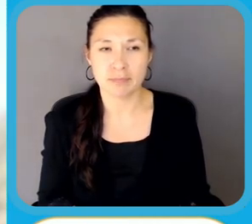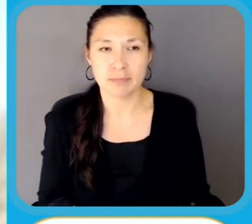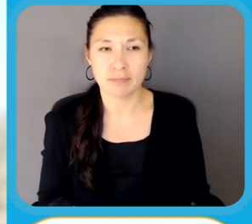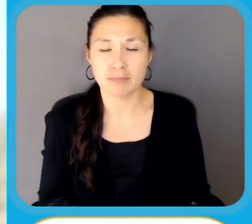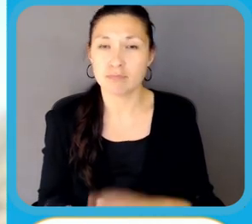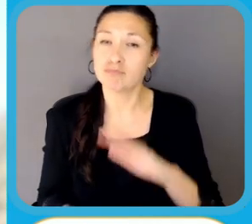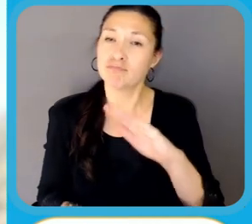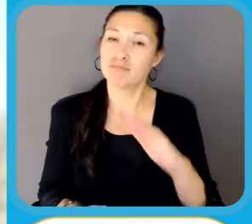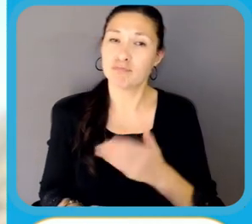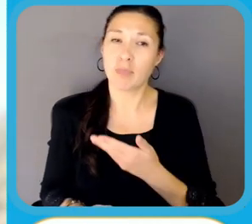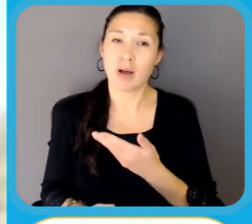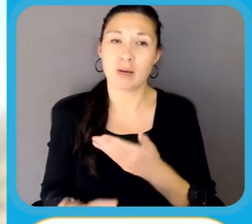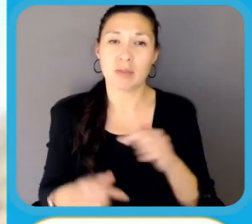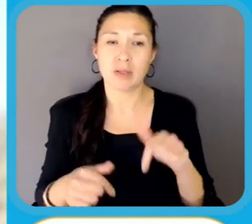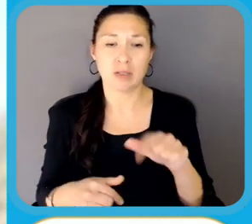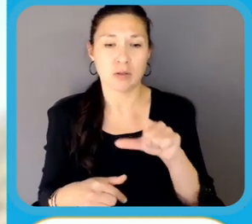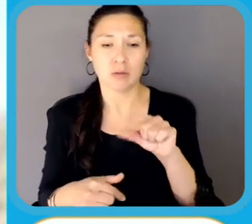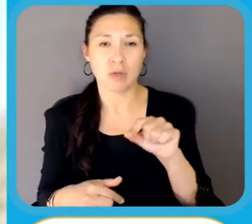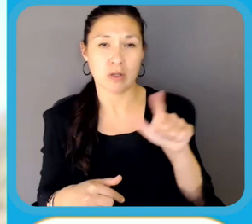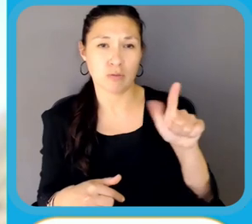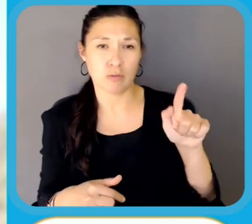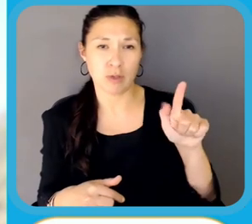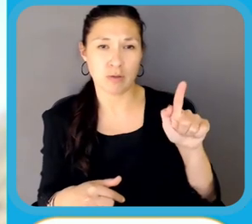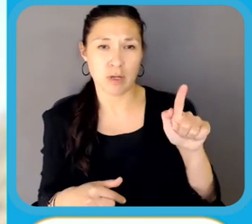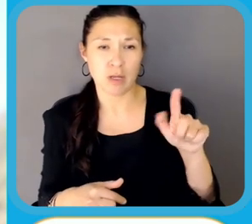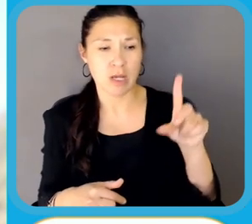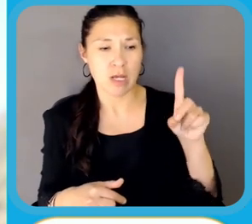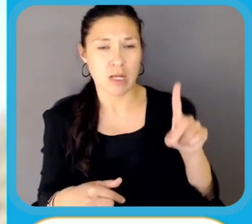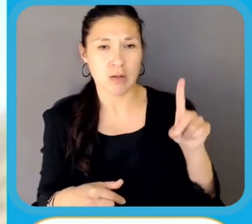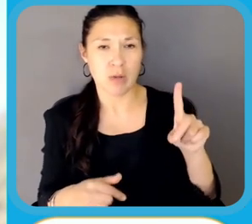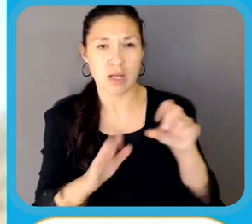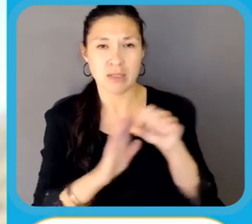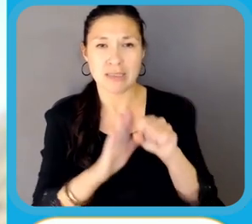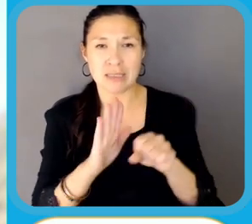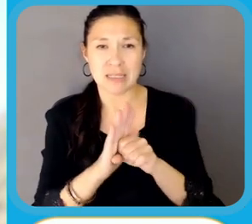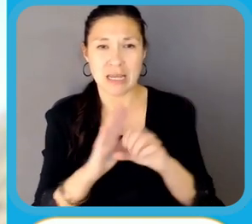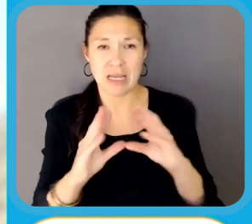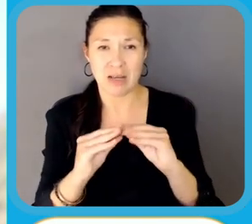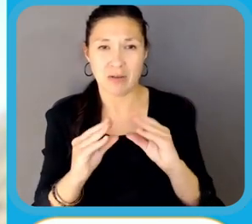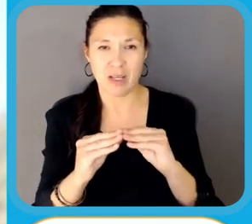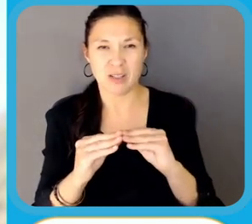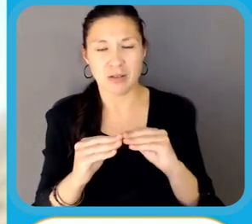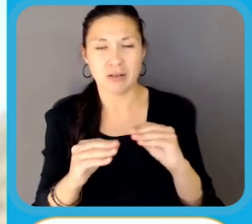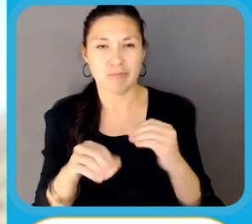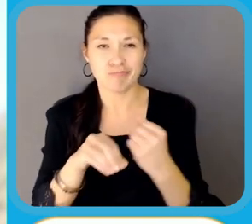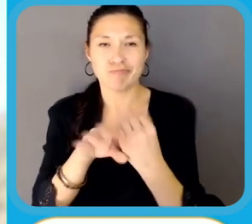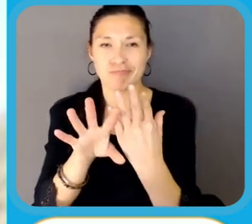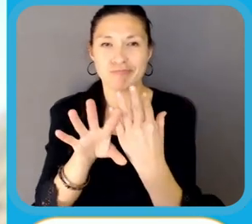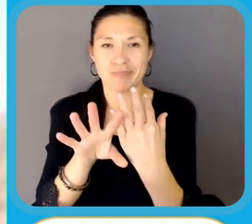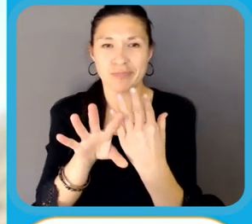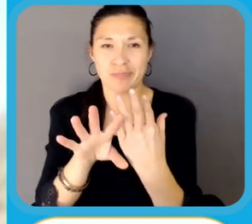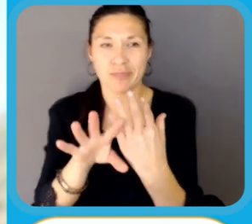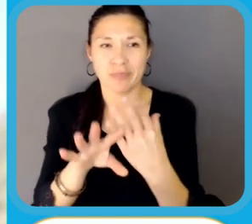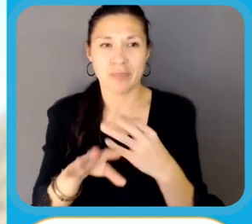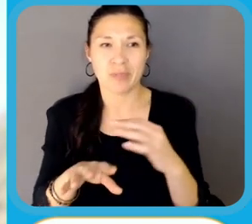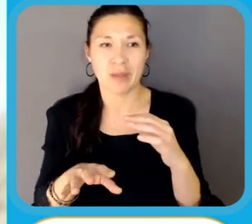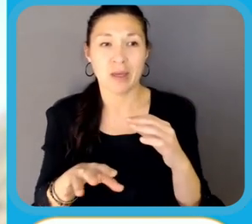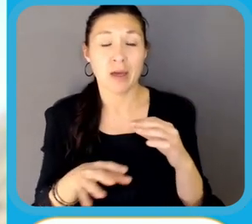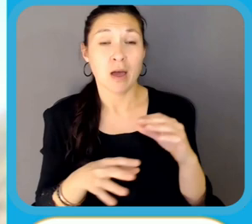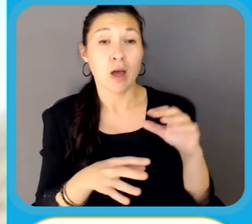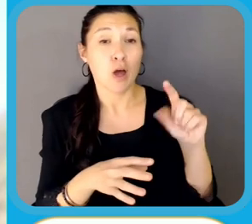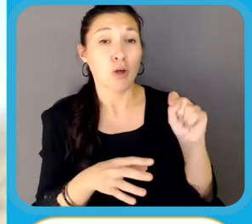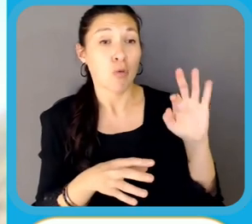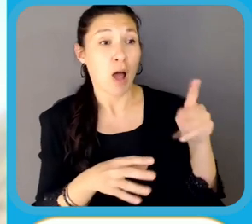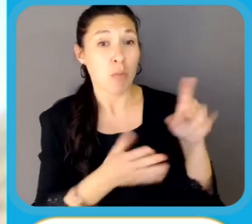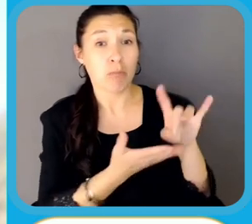Welcome to the 2021 Democratic State Convention, virtually. Yeah, we got rid of Trump, but we still got